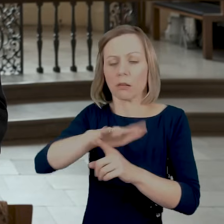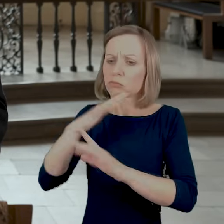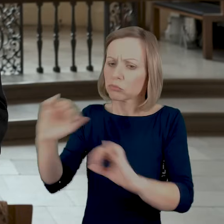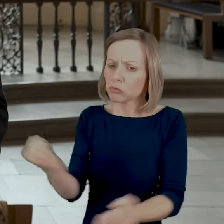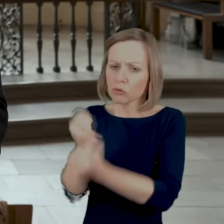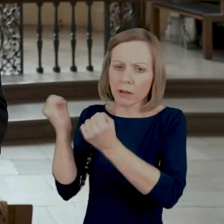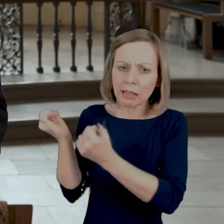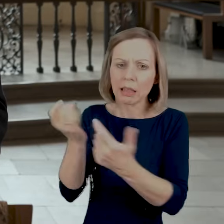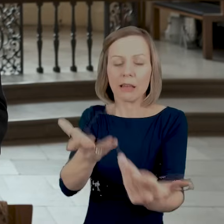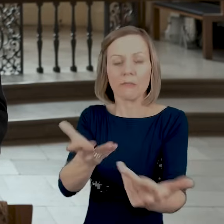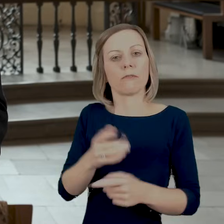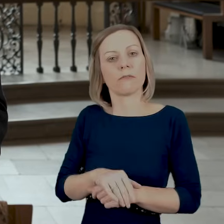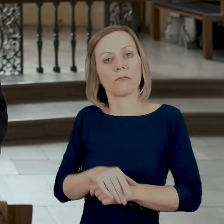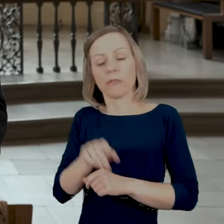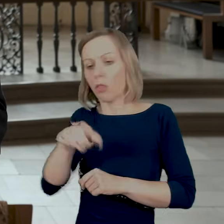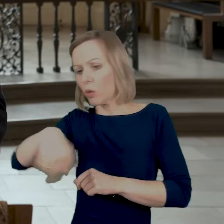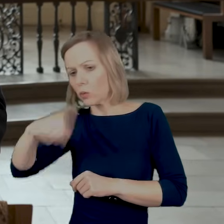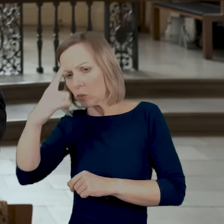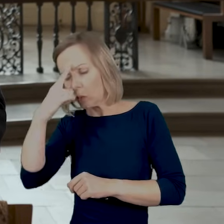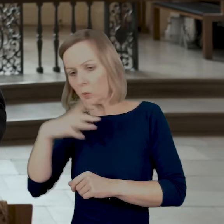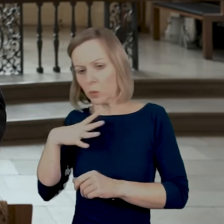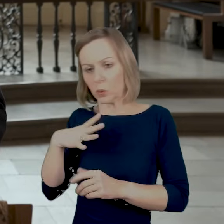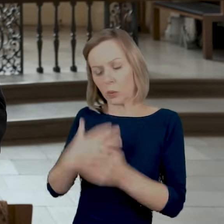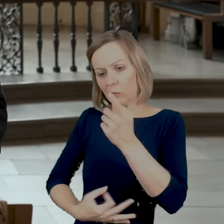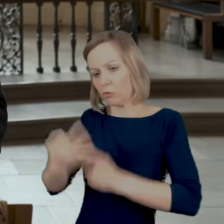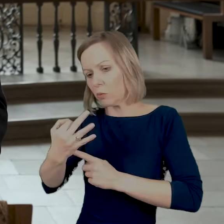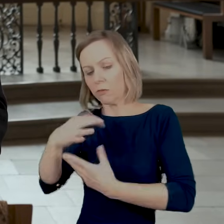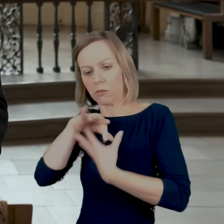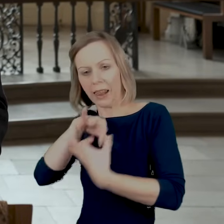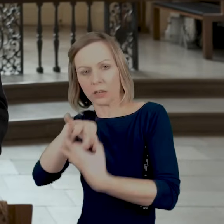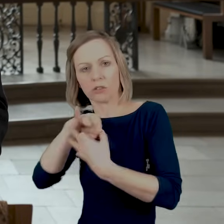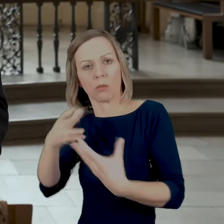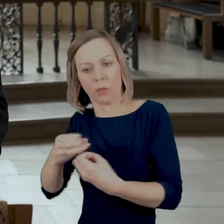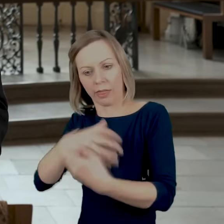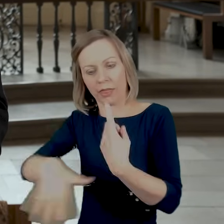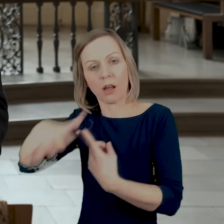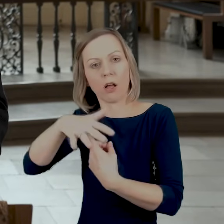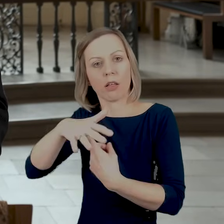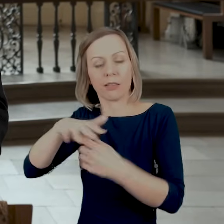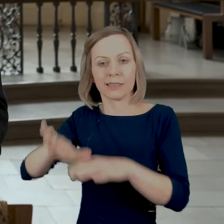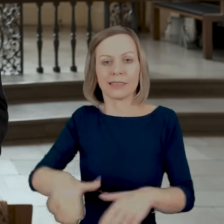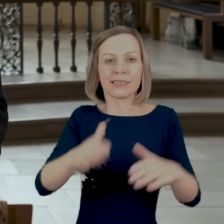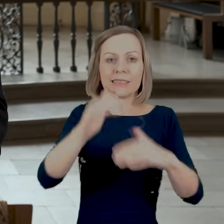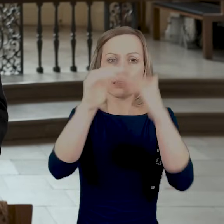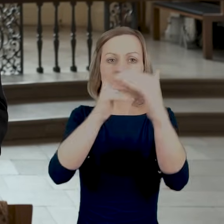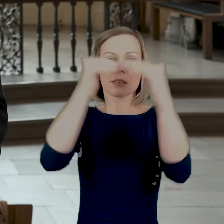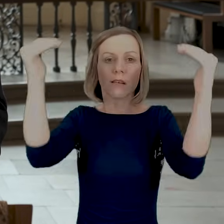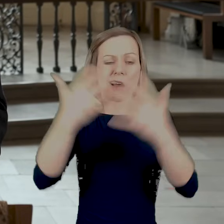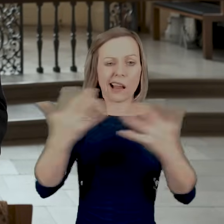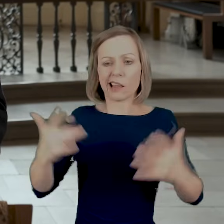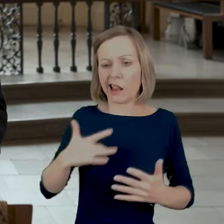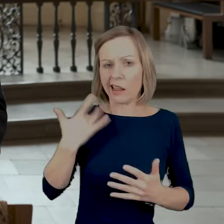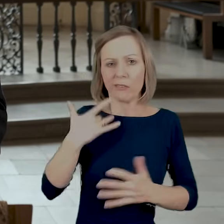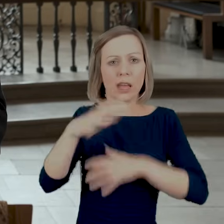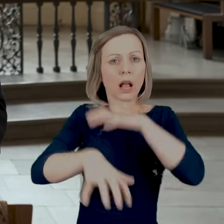those who seek to cleanse the relationship of humankind to the earth, the seas, and the skies, and the living things in each